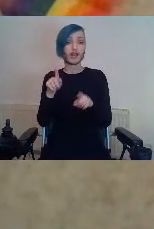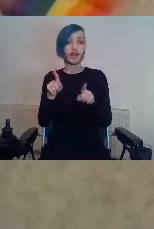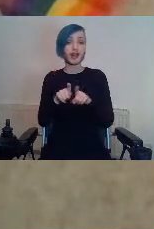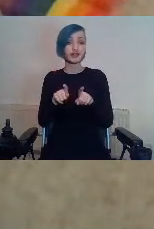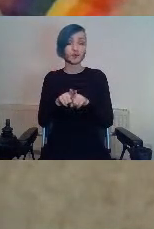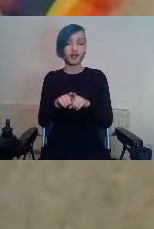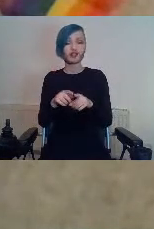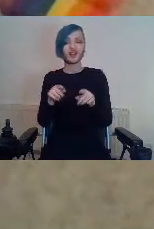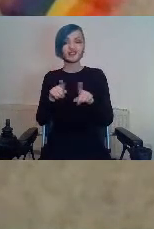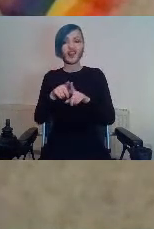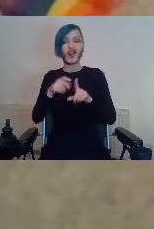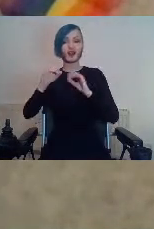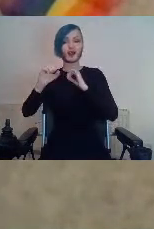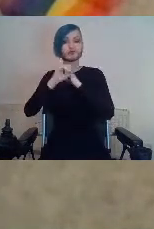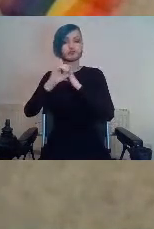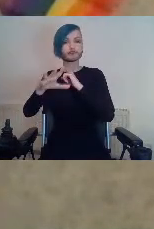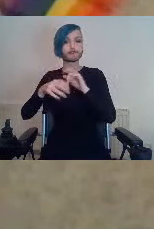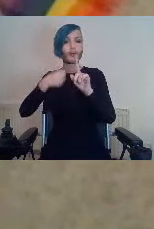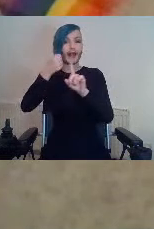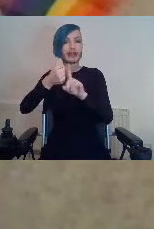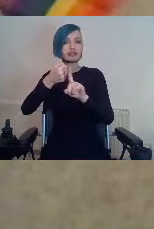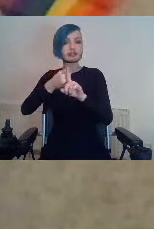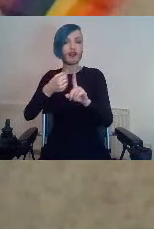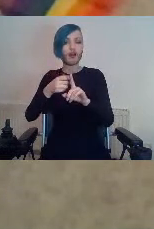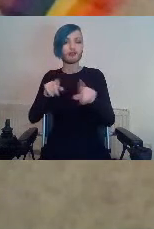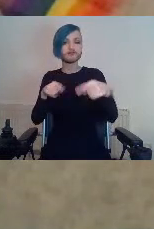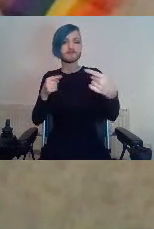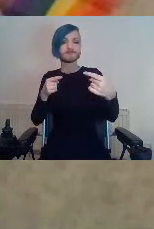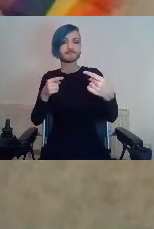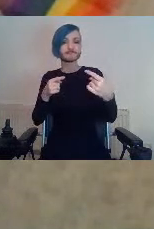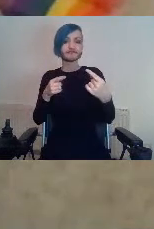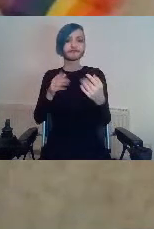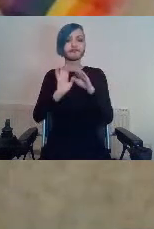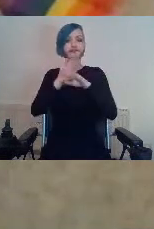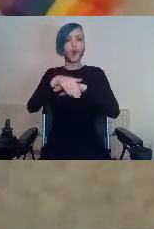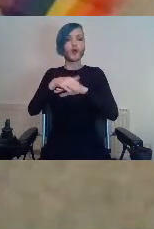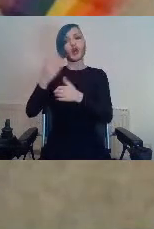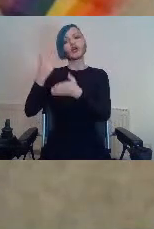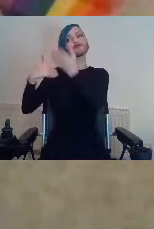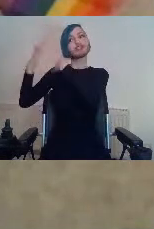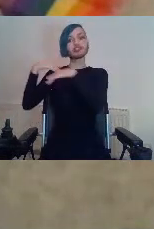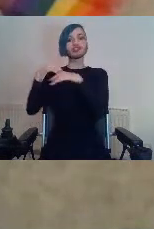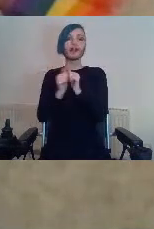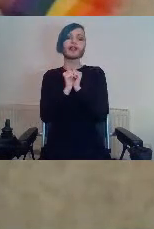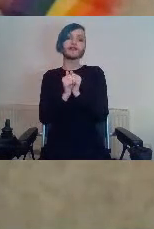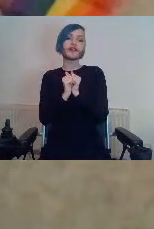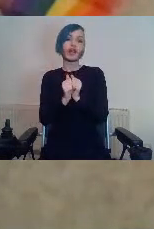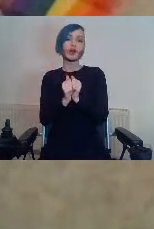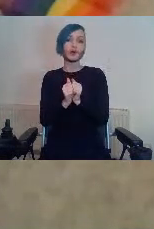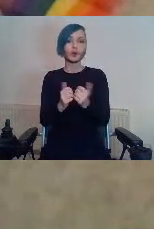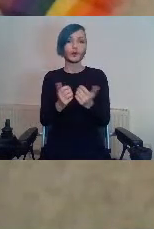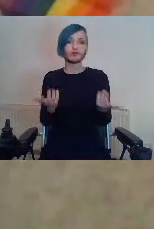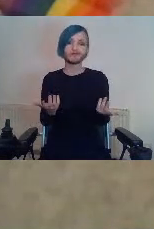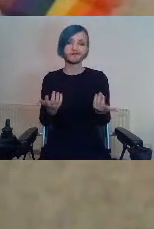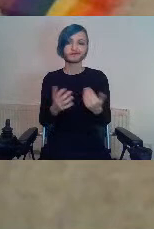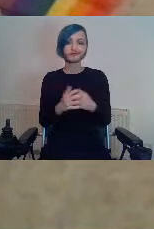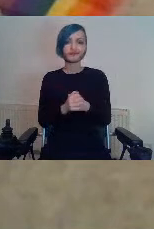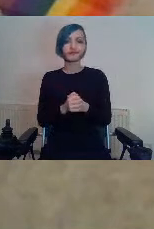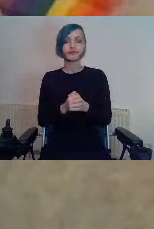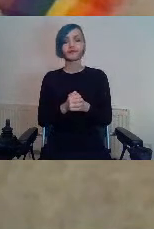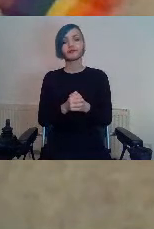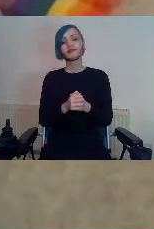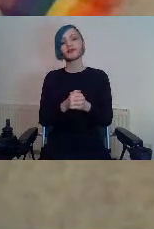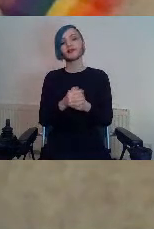and traditional values rhetoric. And this construct